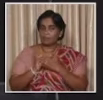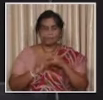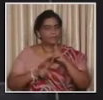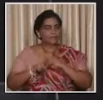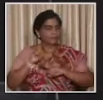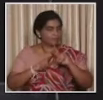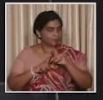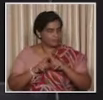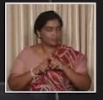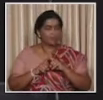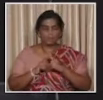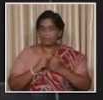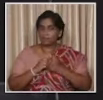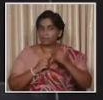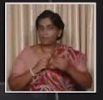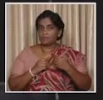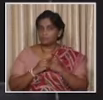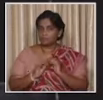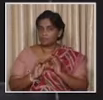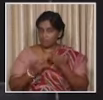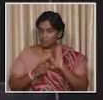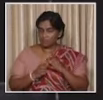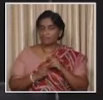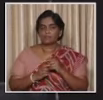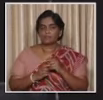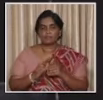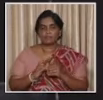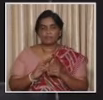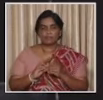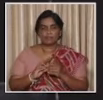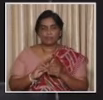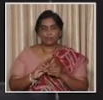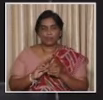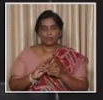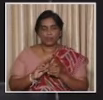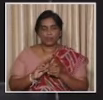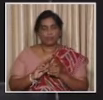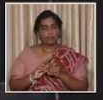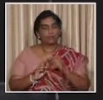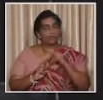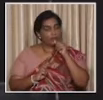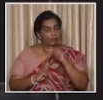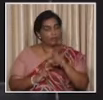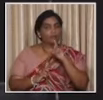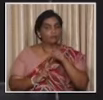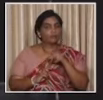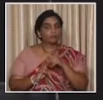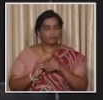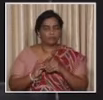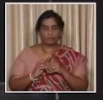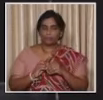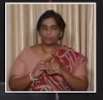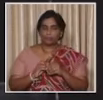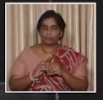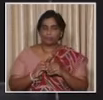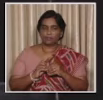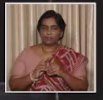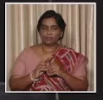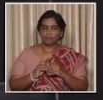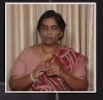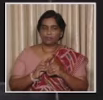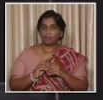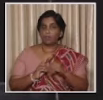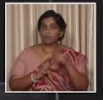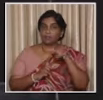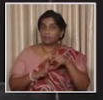with CICT as well. And to be honest, these pipes were bought at the rate of 100 odd million rupees at that point of time.